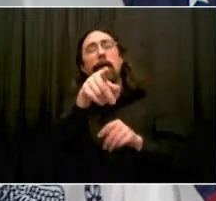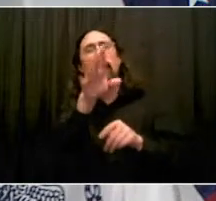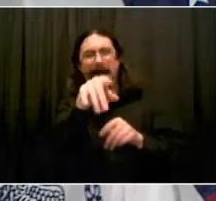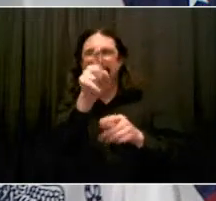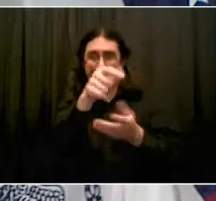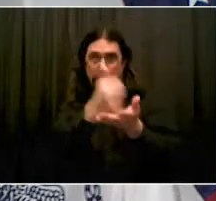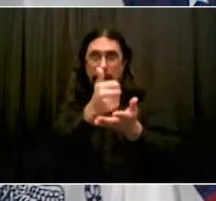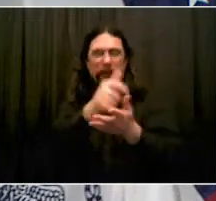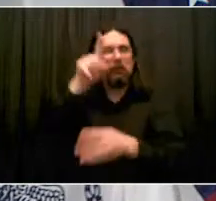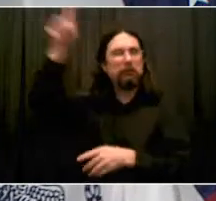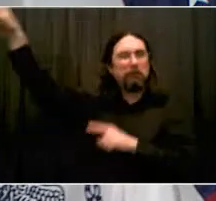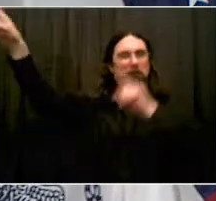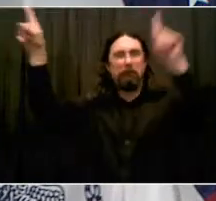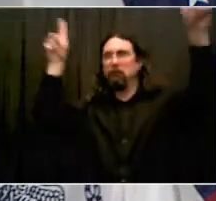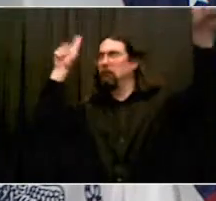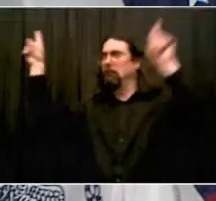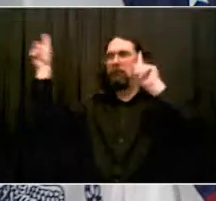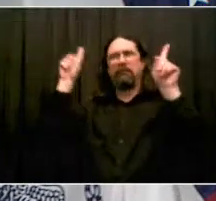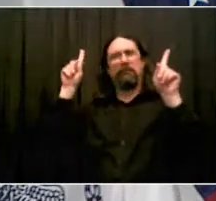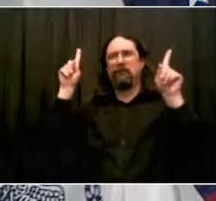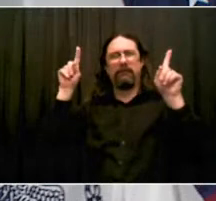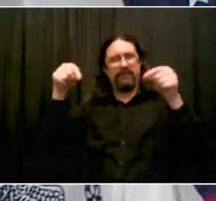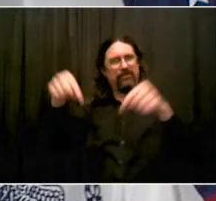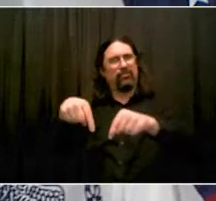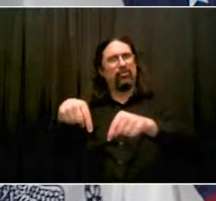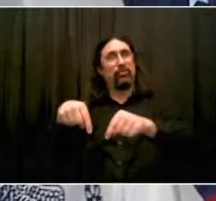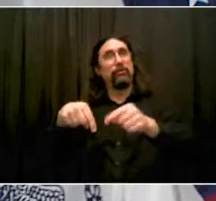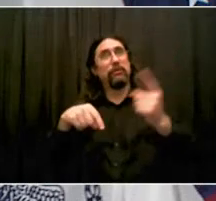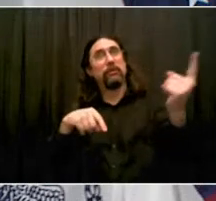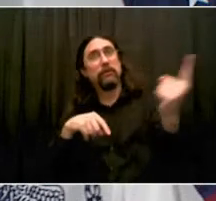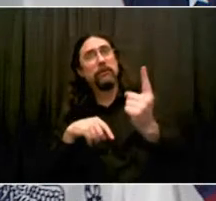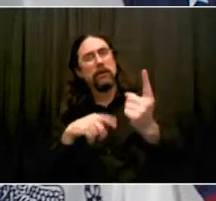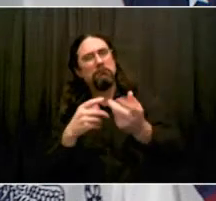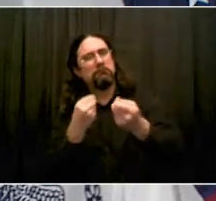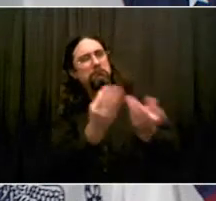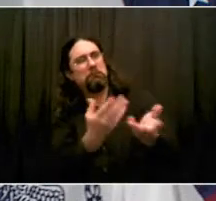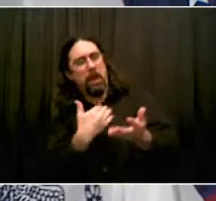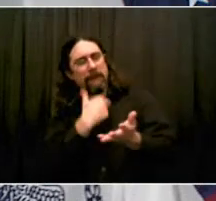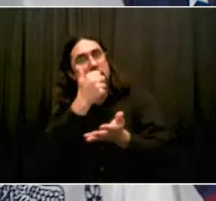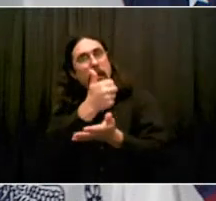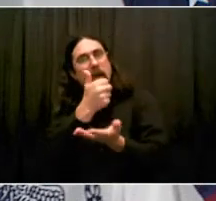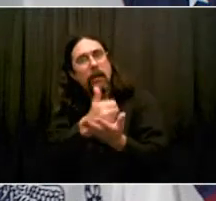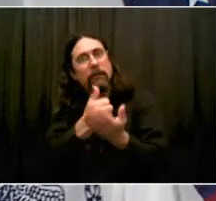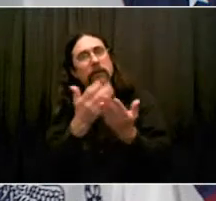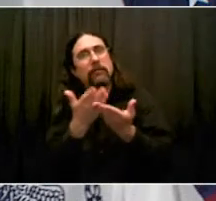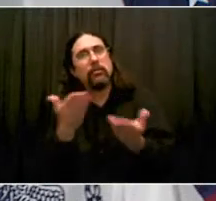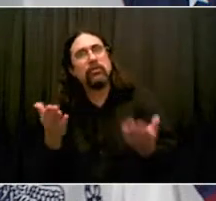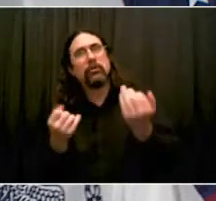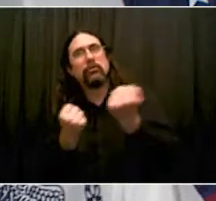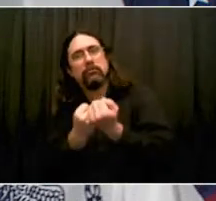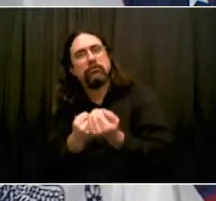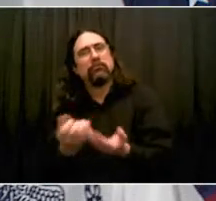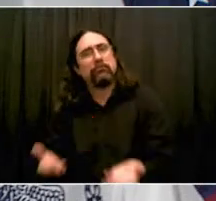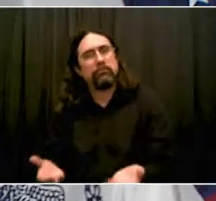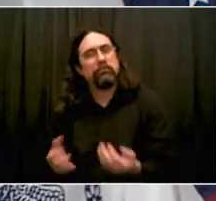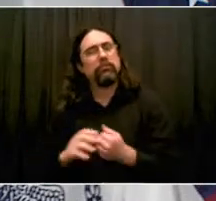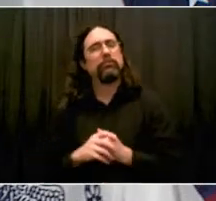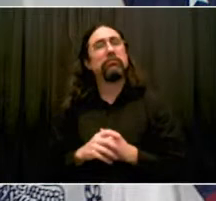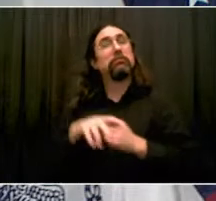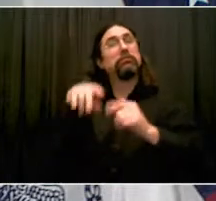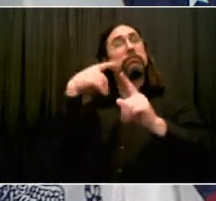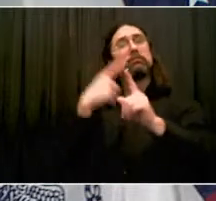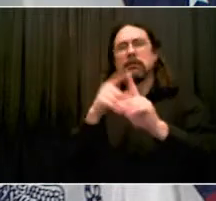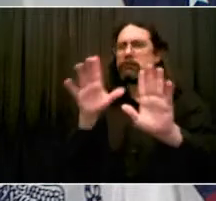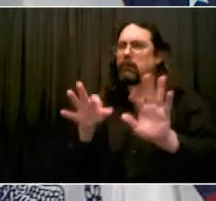mental health services are there for them, and whatever they need it to be free, it will be there for them for free. And third, we want